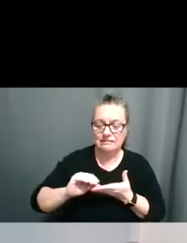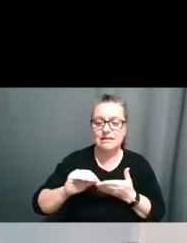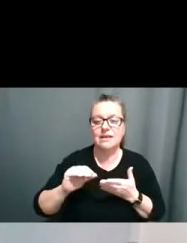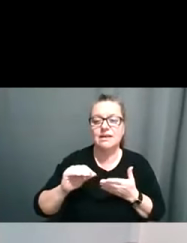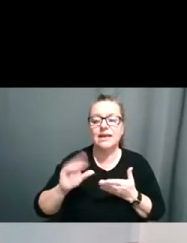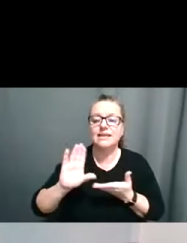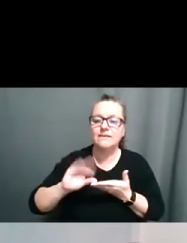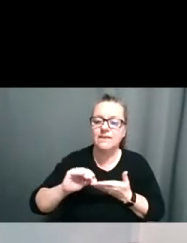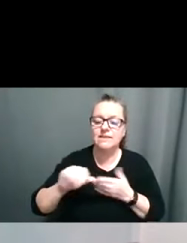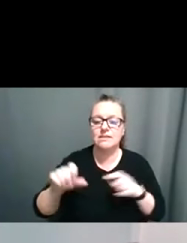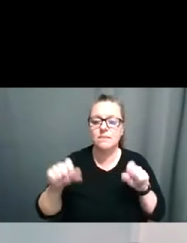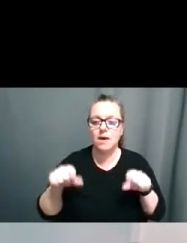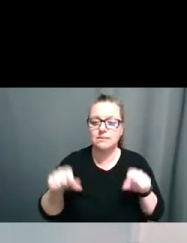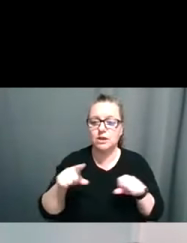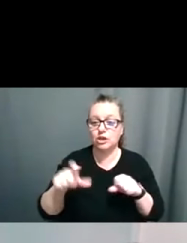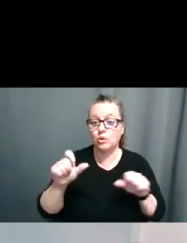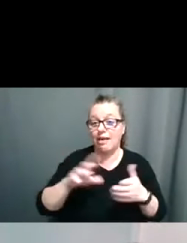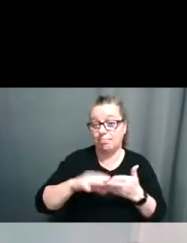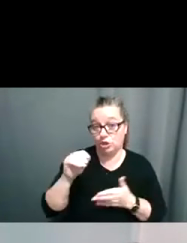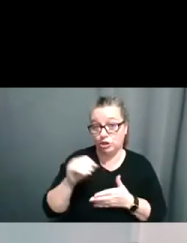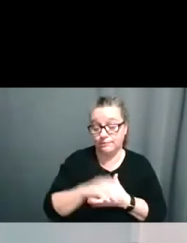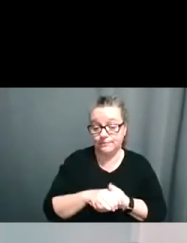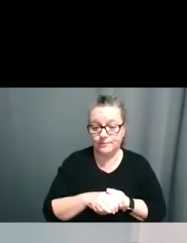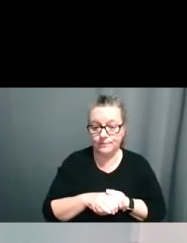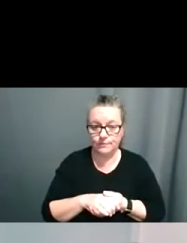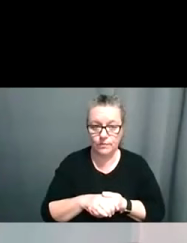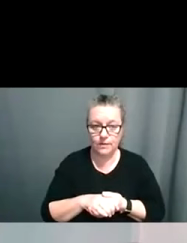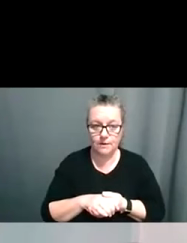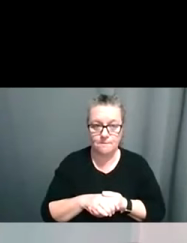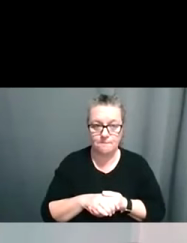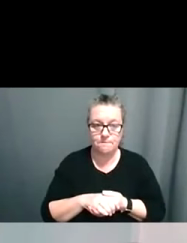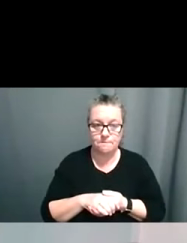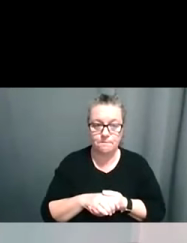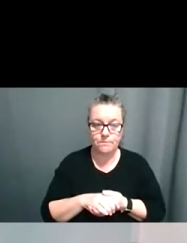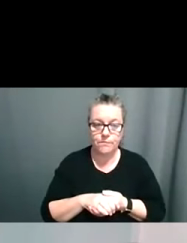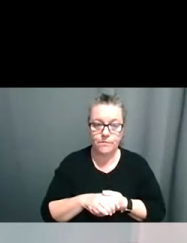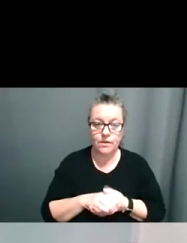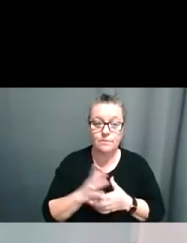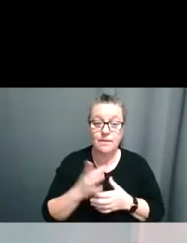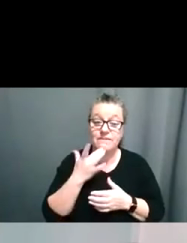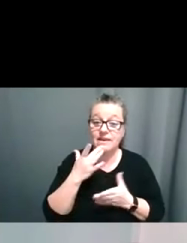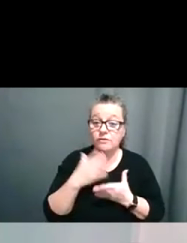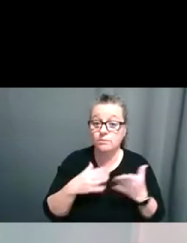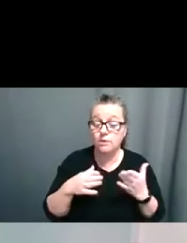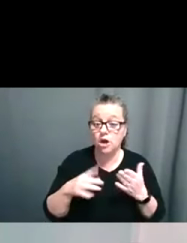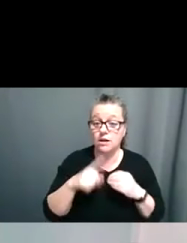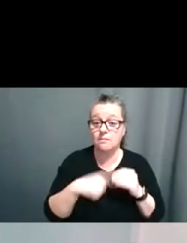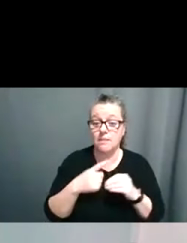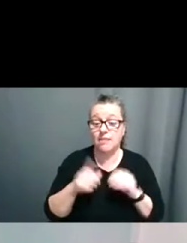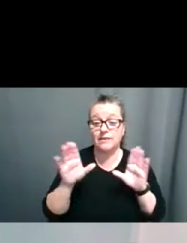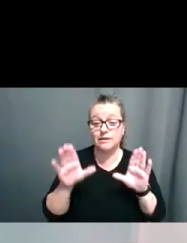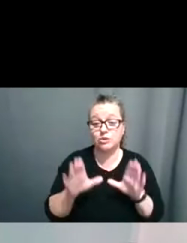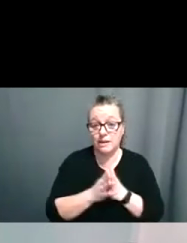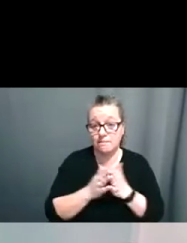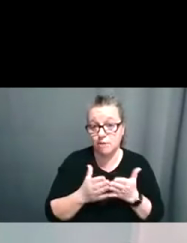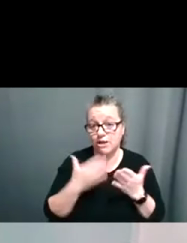possibility that you can learn from this. Now, my favorite part about this great book, Thanks for the